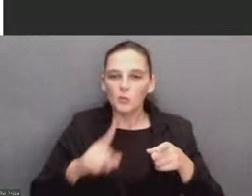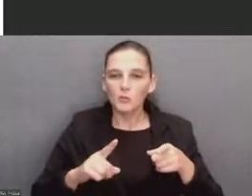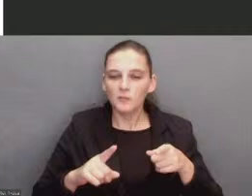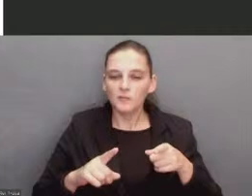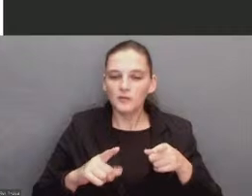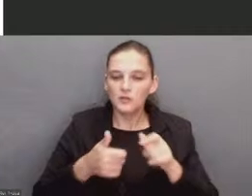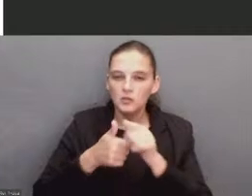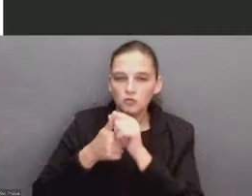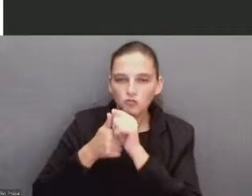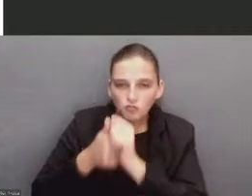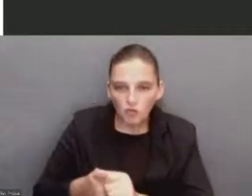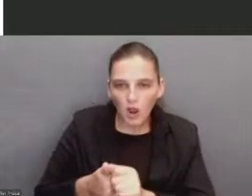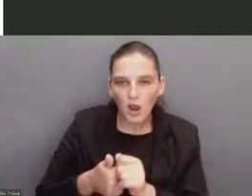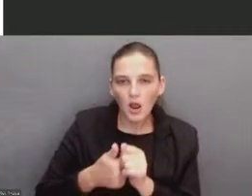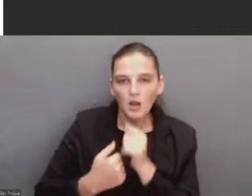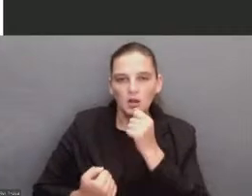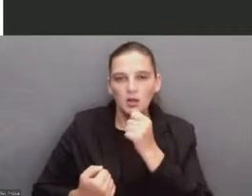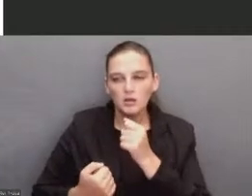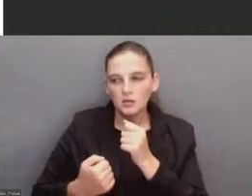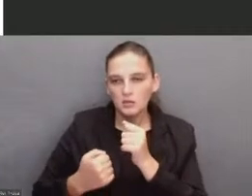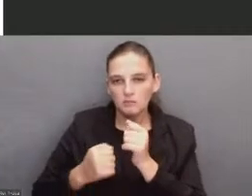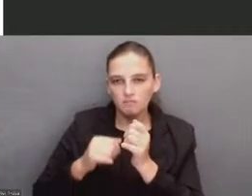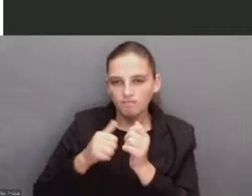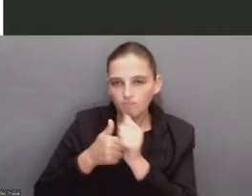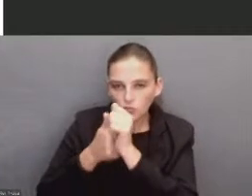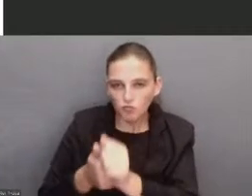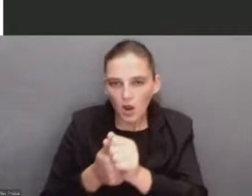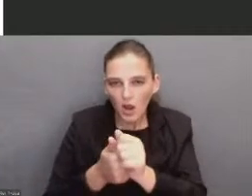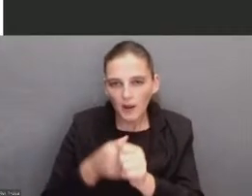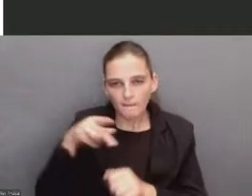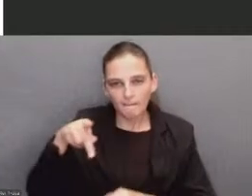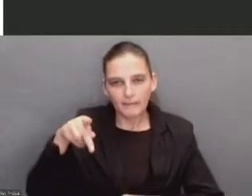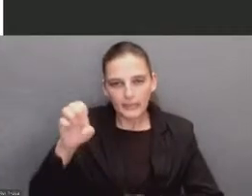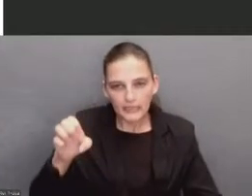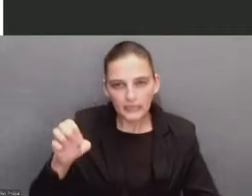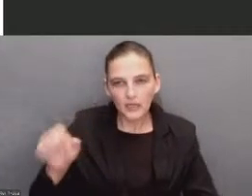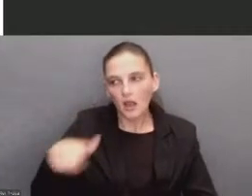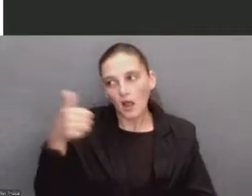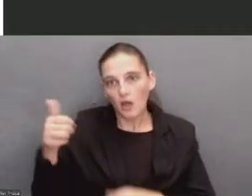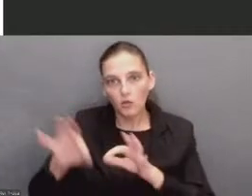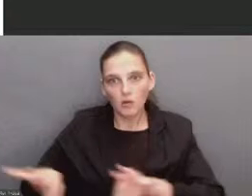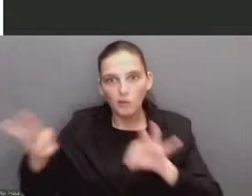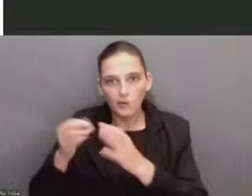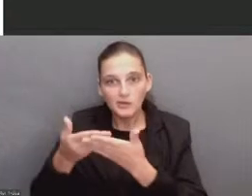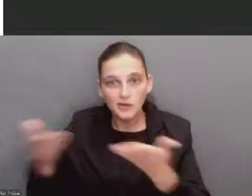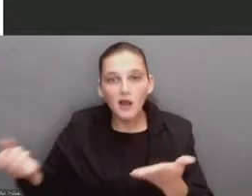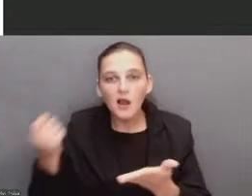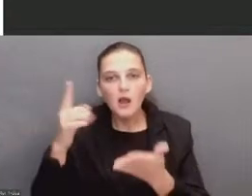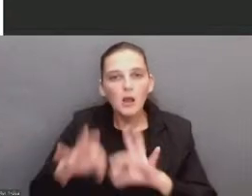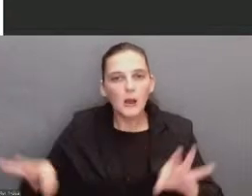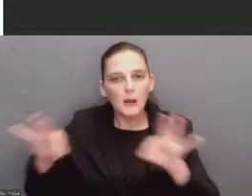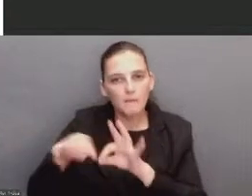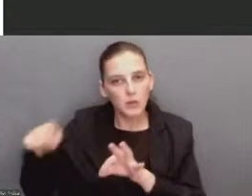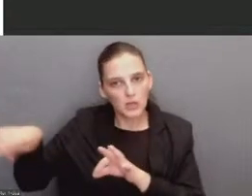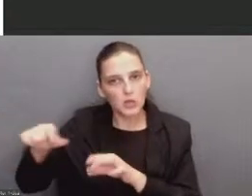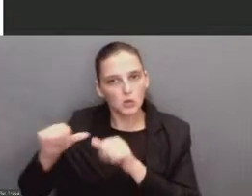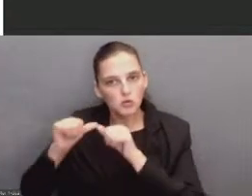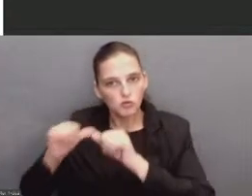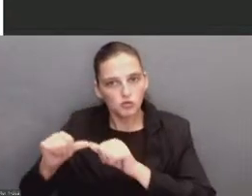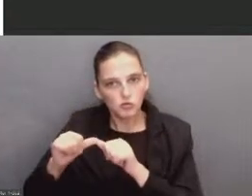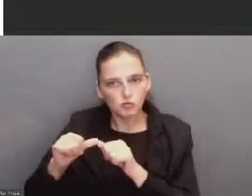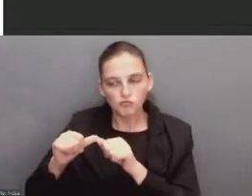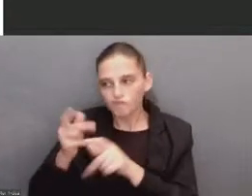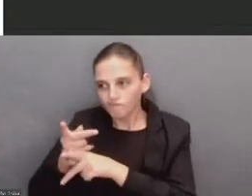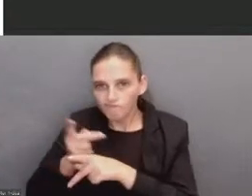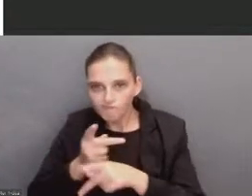reporting of PPE and other essential supplies, assuring supplies are properly maintained at a local level, so